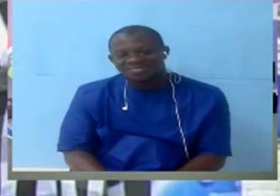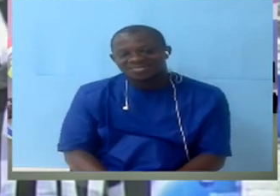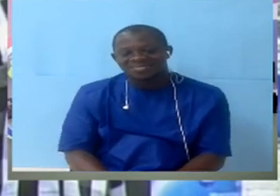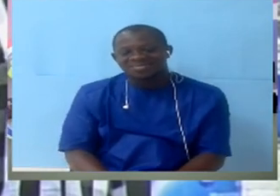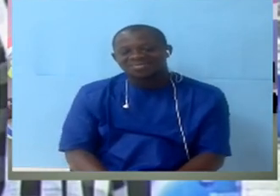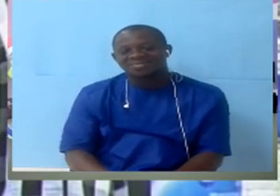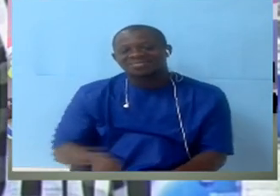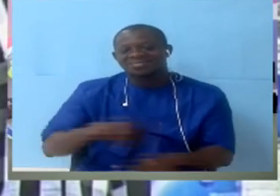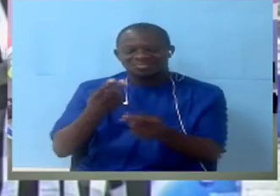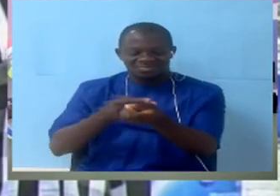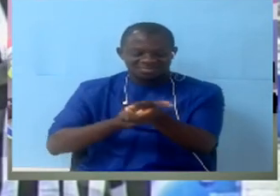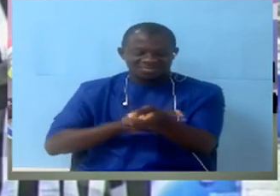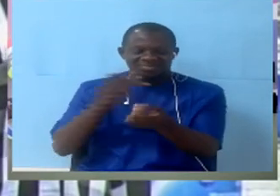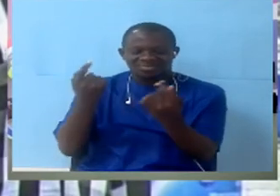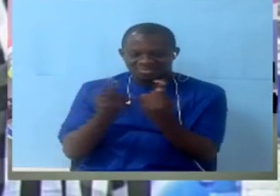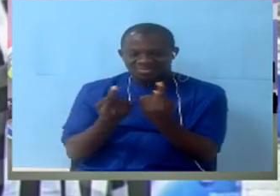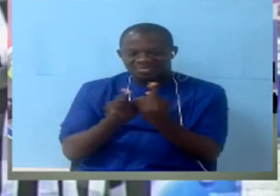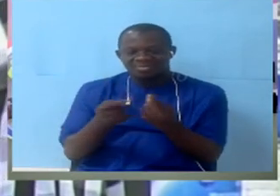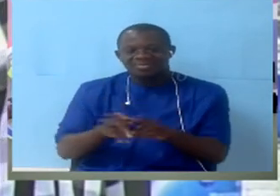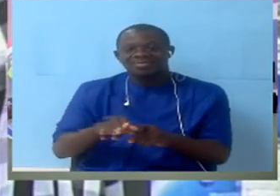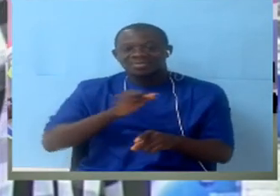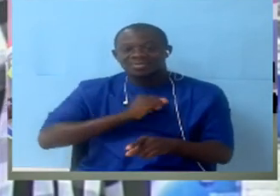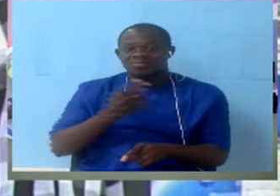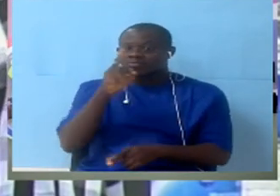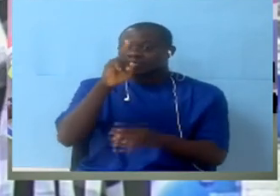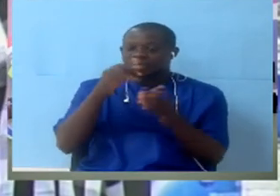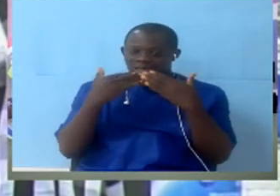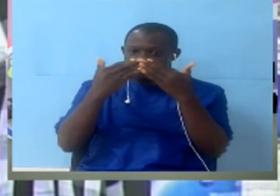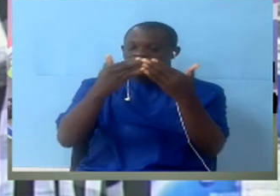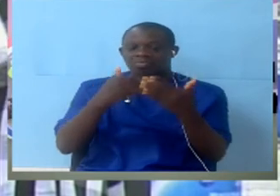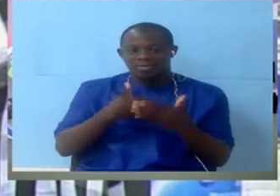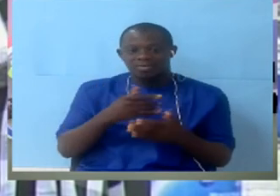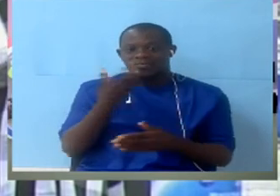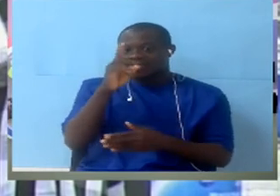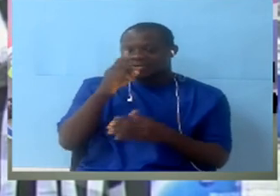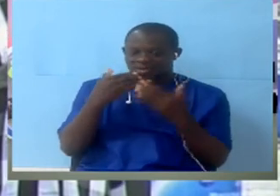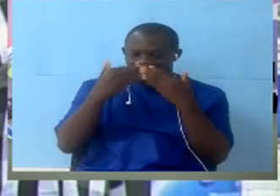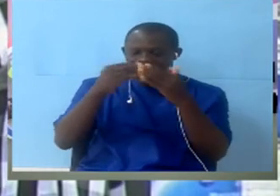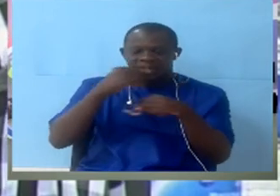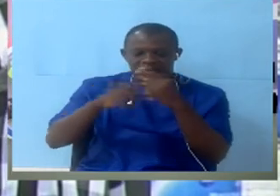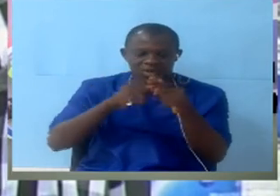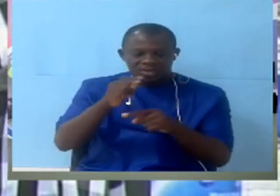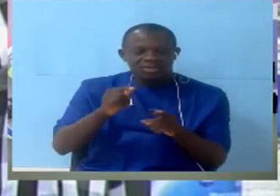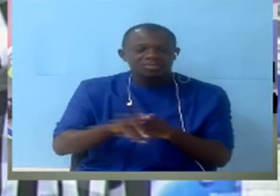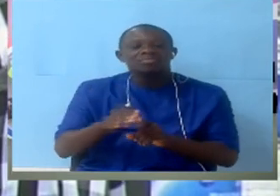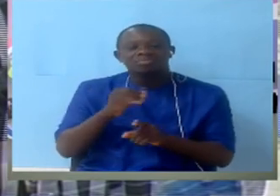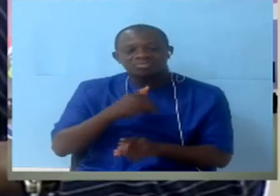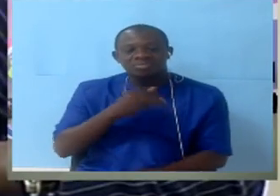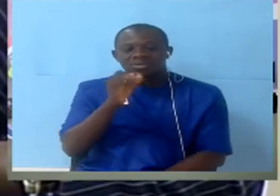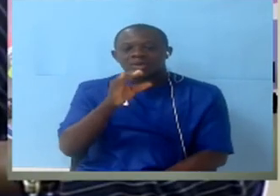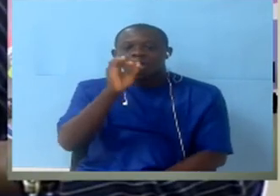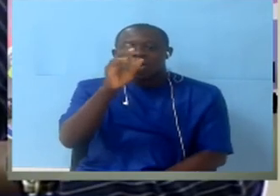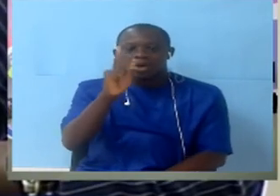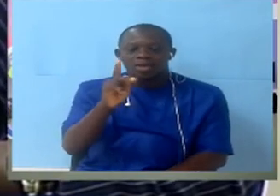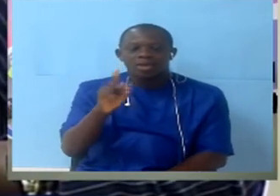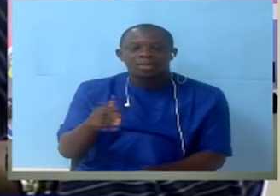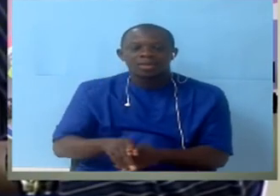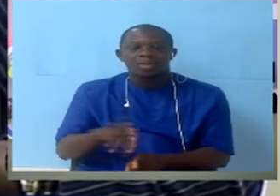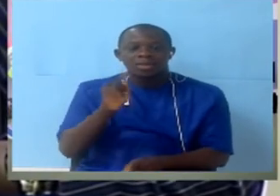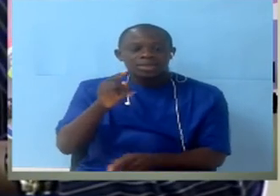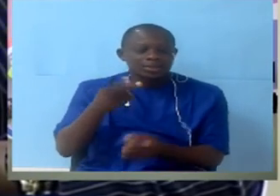in the court. About the ship. I will follow you. That's what the first told me. Okay. I said okay. Those ship must be